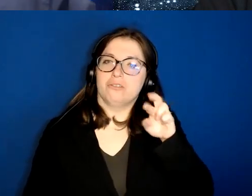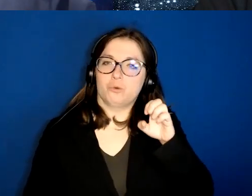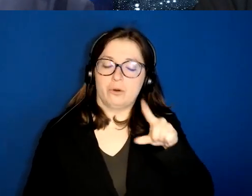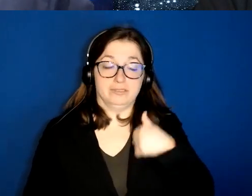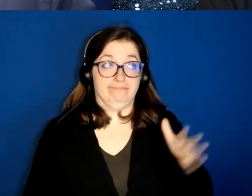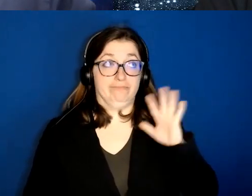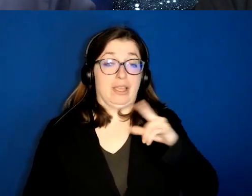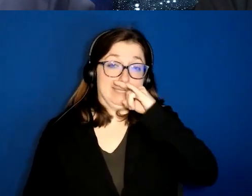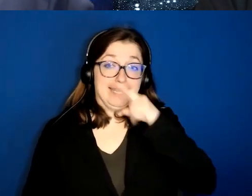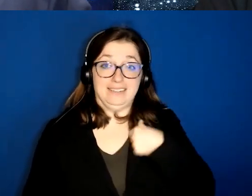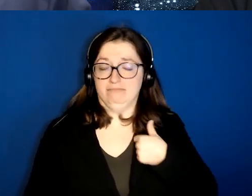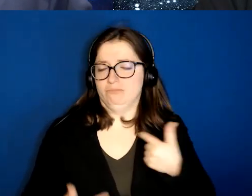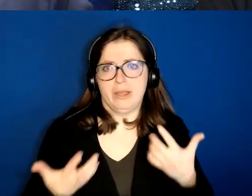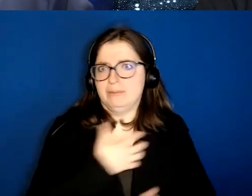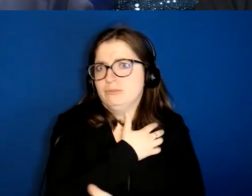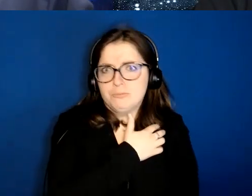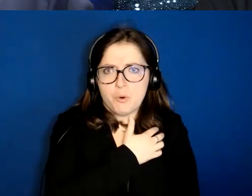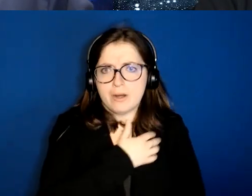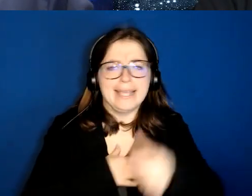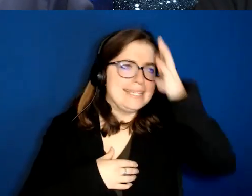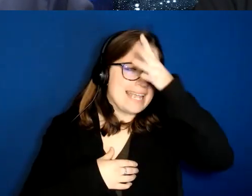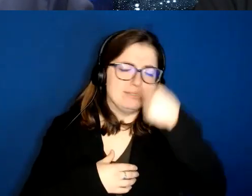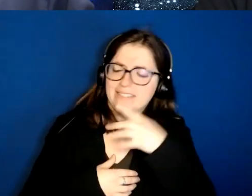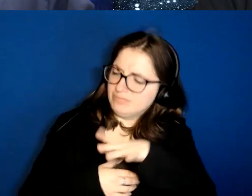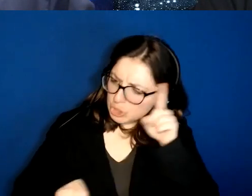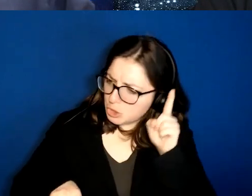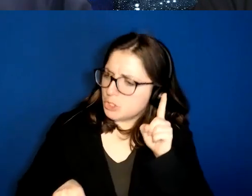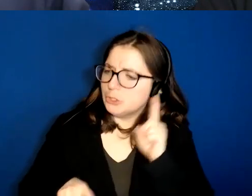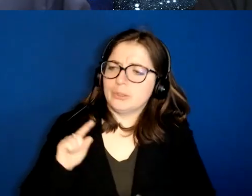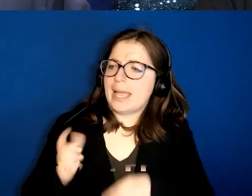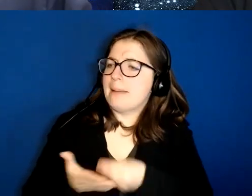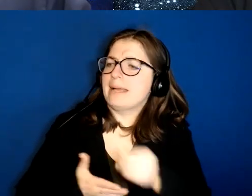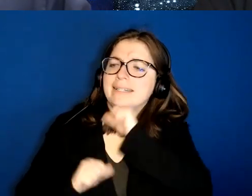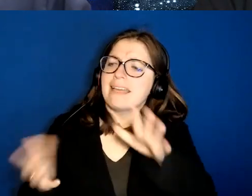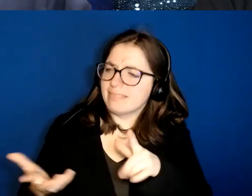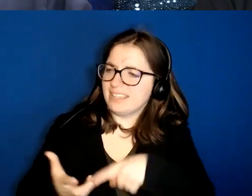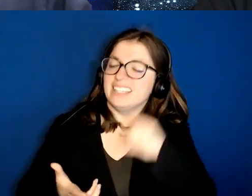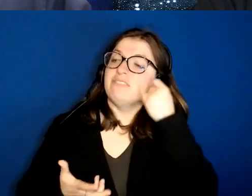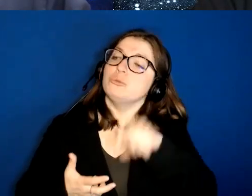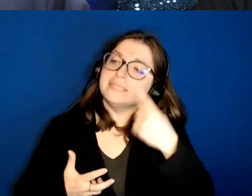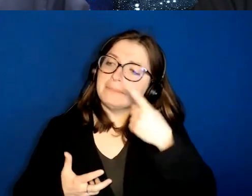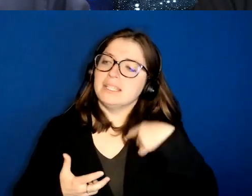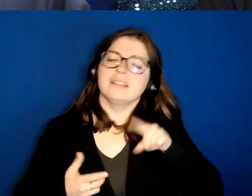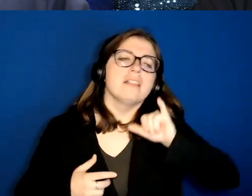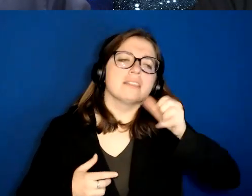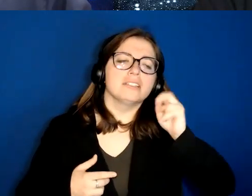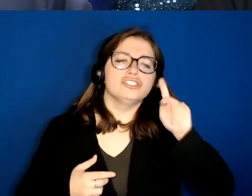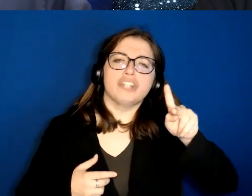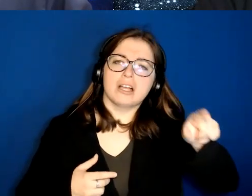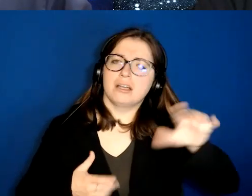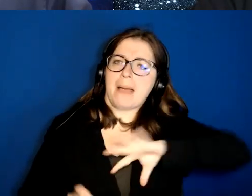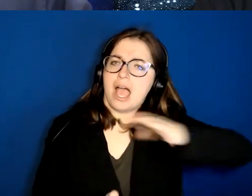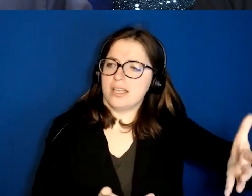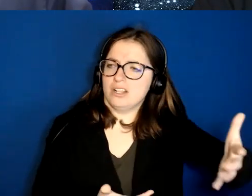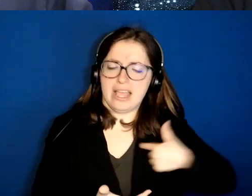said Dad would never let you buy anything. He said, if you need anything, go to the junk pile, and figure out how to make what you need out of the junk. I